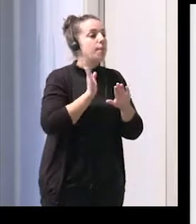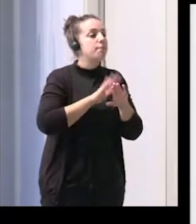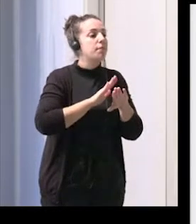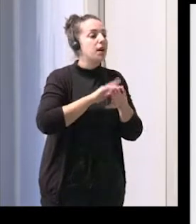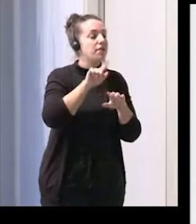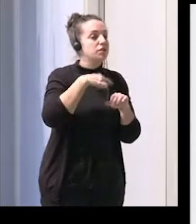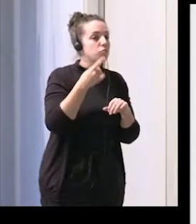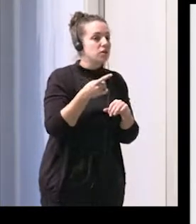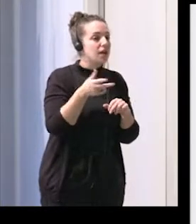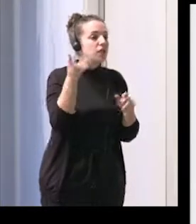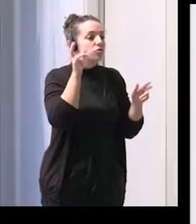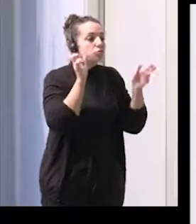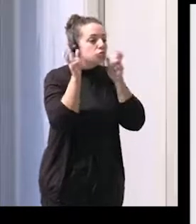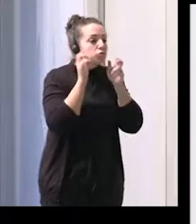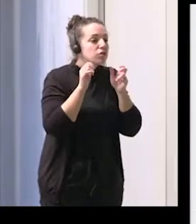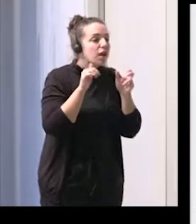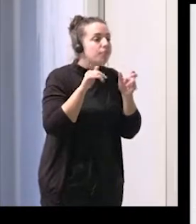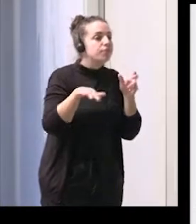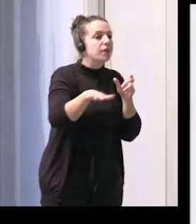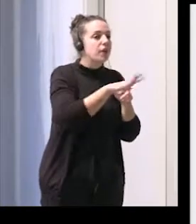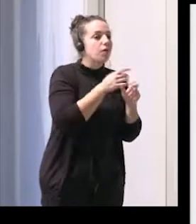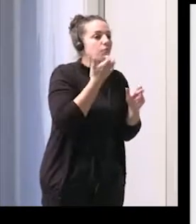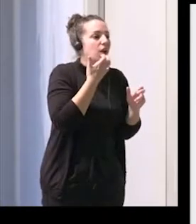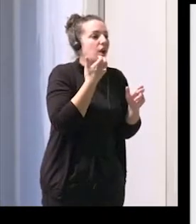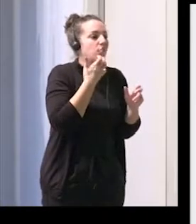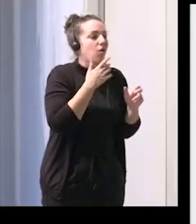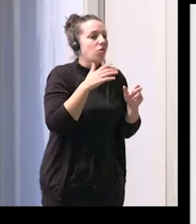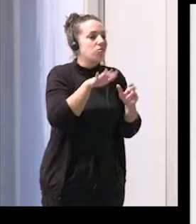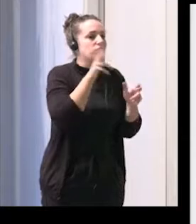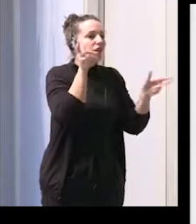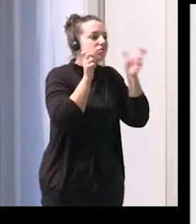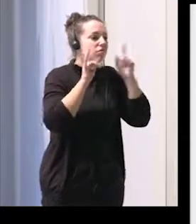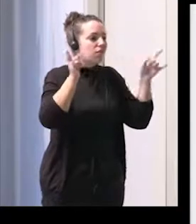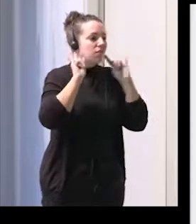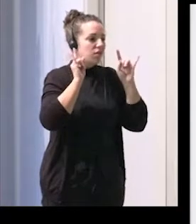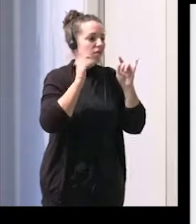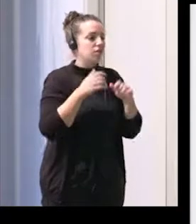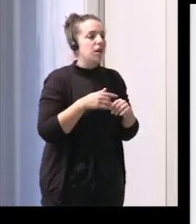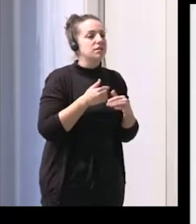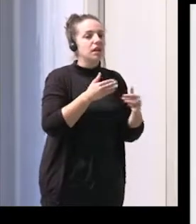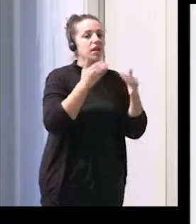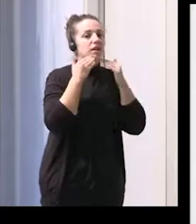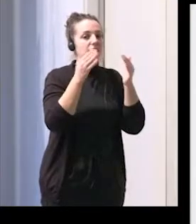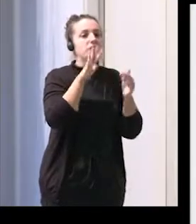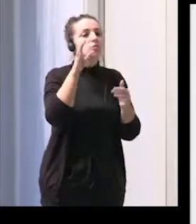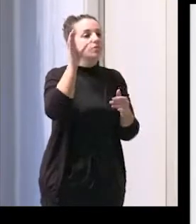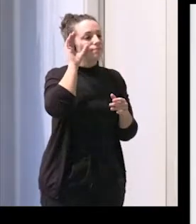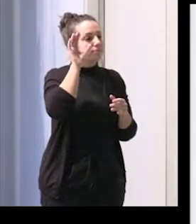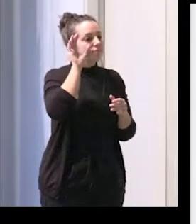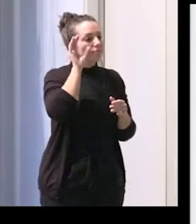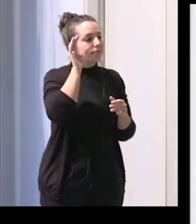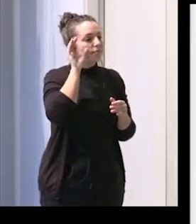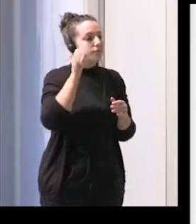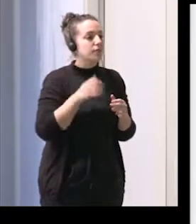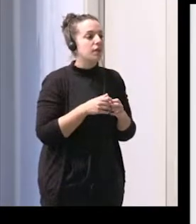situations like the playground. So thank you so much for listening with the interpreter. Thank you to